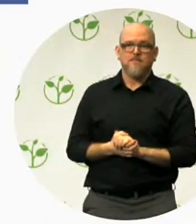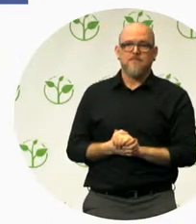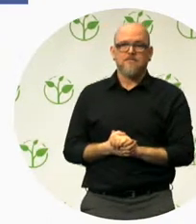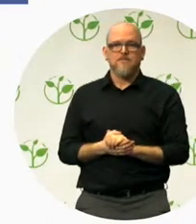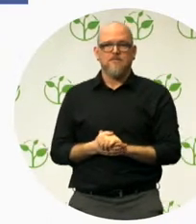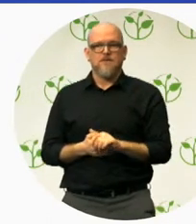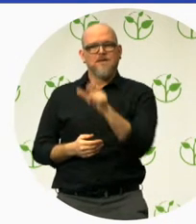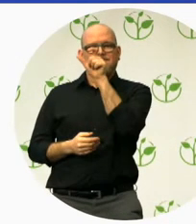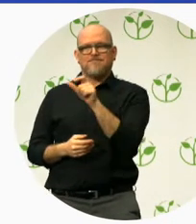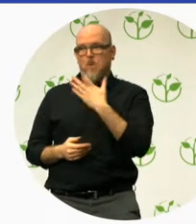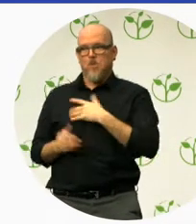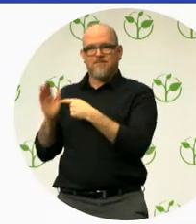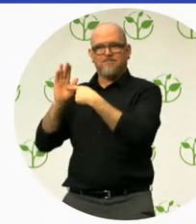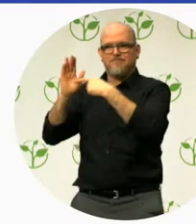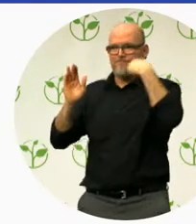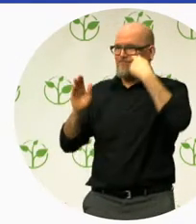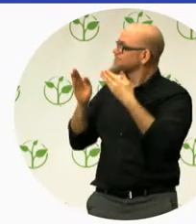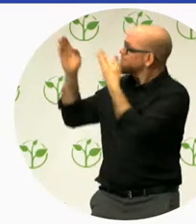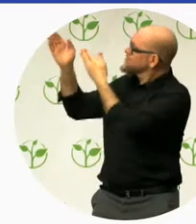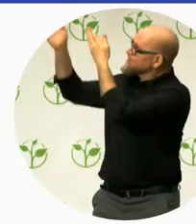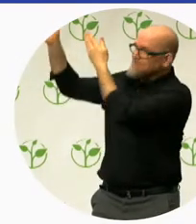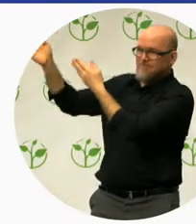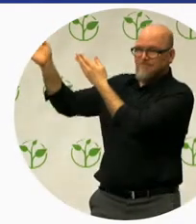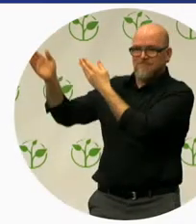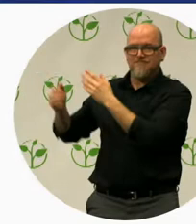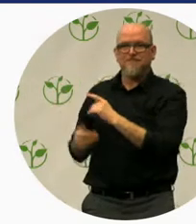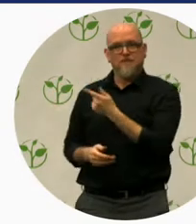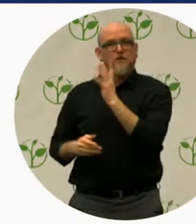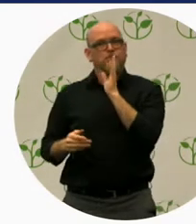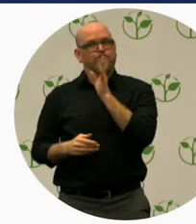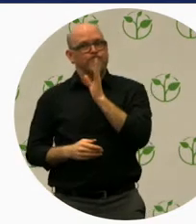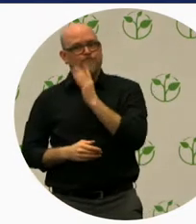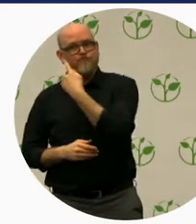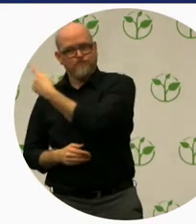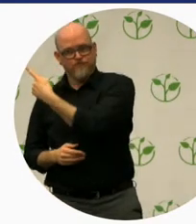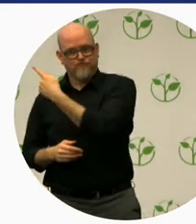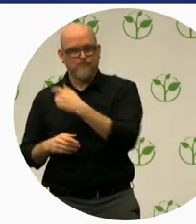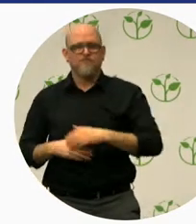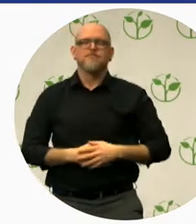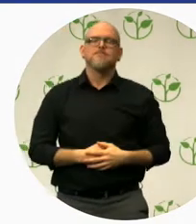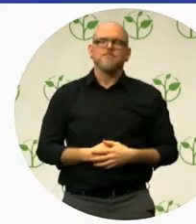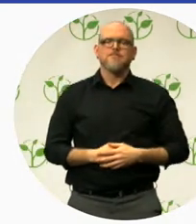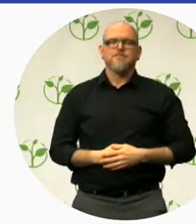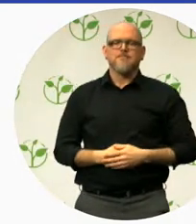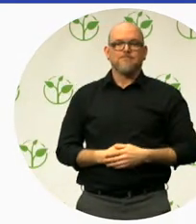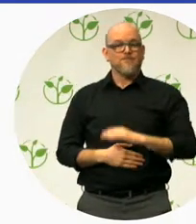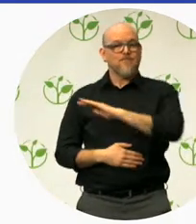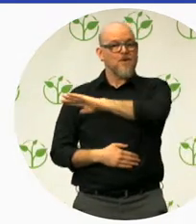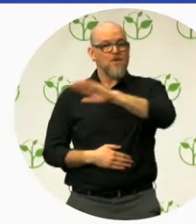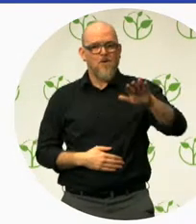message. Hi, I'm Bill Drayton from Ashoka. Everyone a change